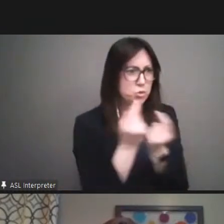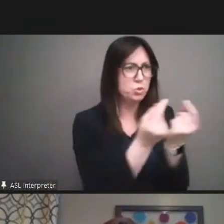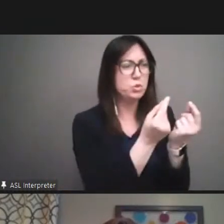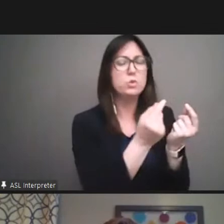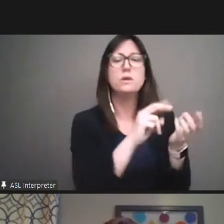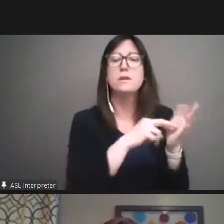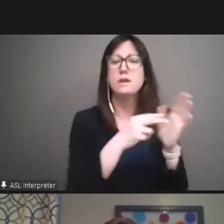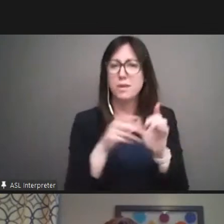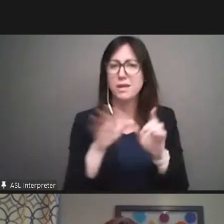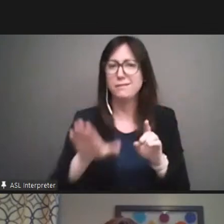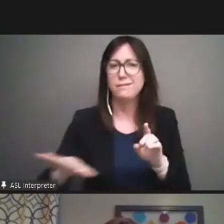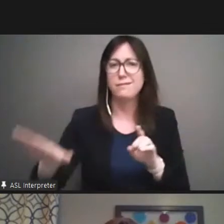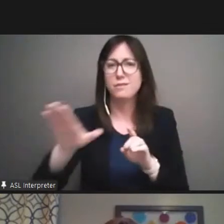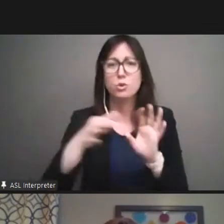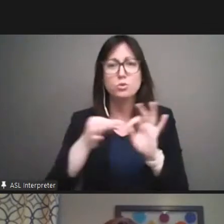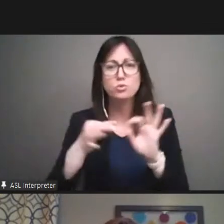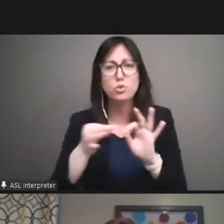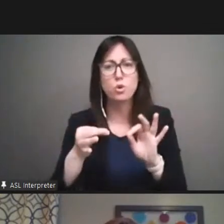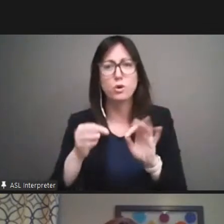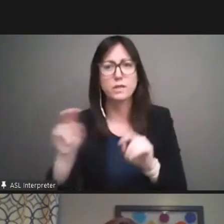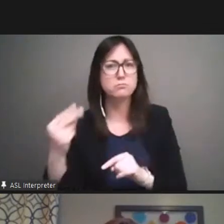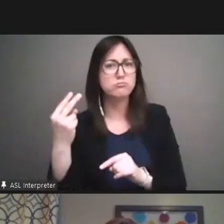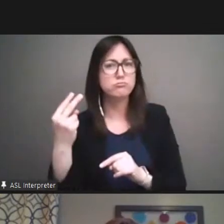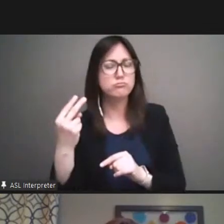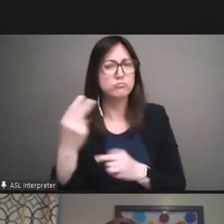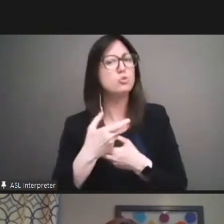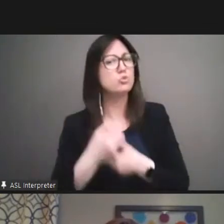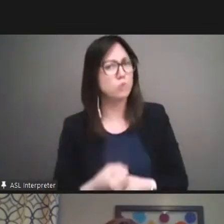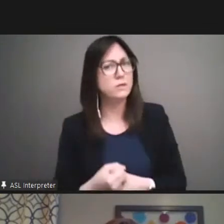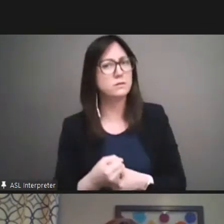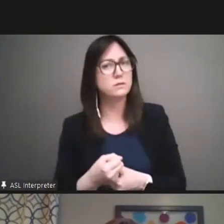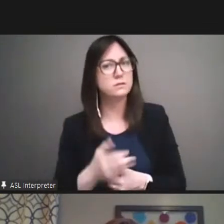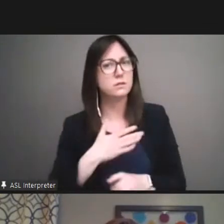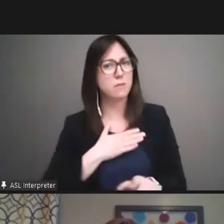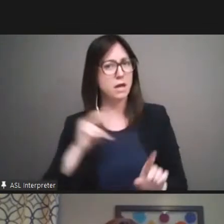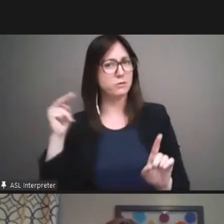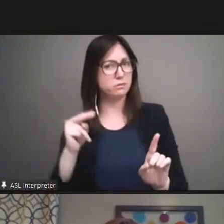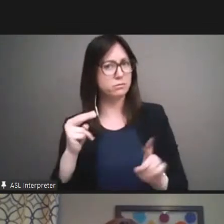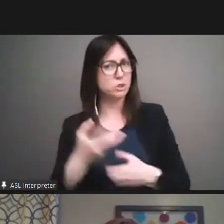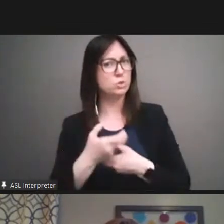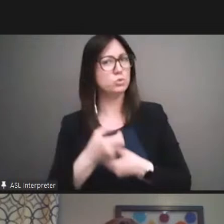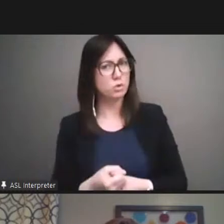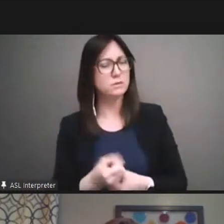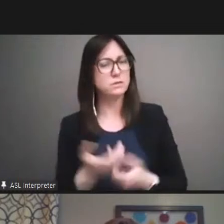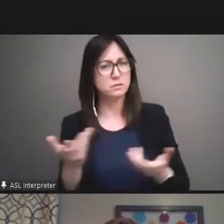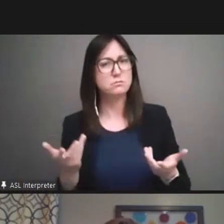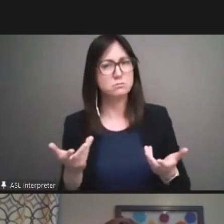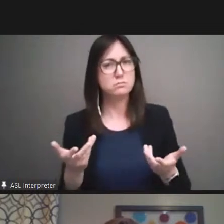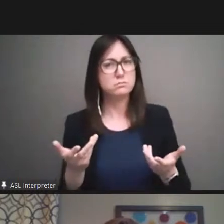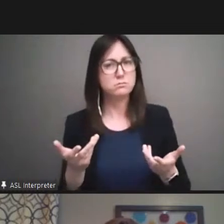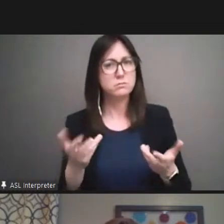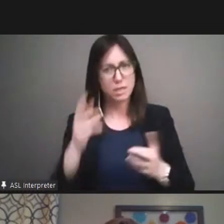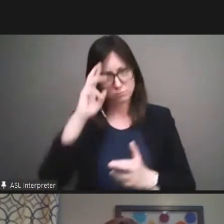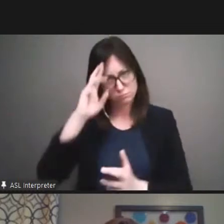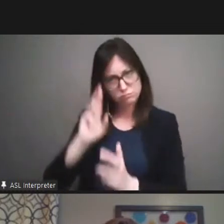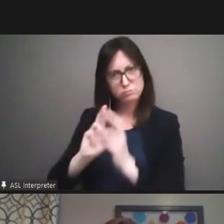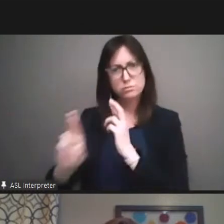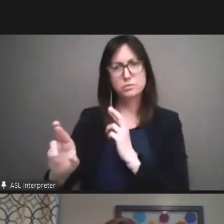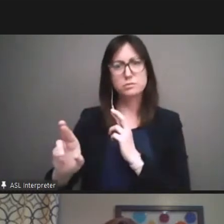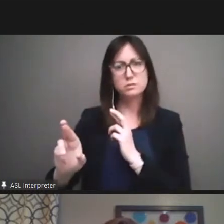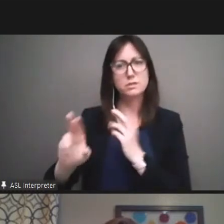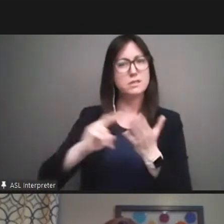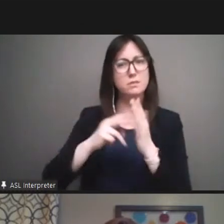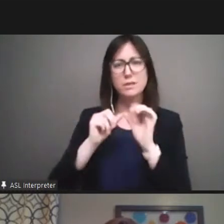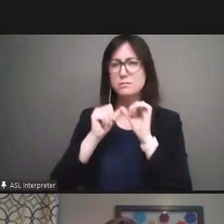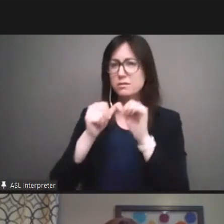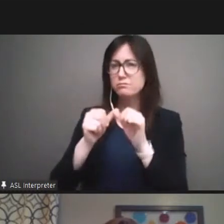with people's stories and people's information and their insights. And that cycle can keep, that circle